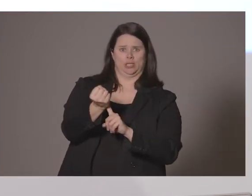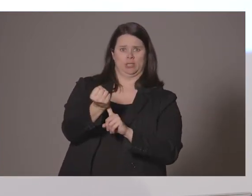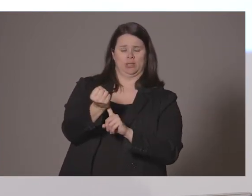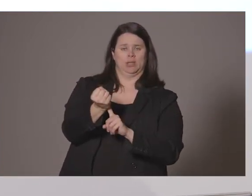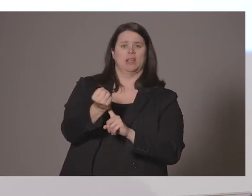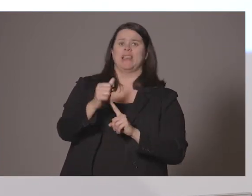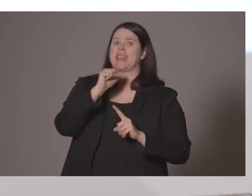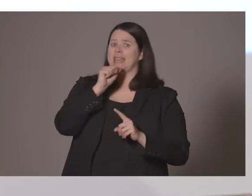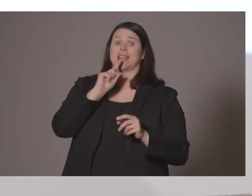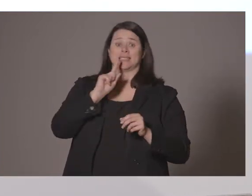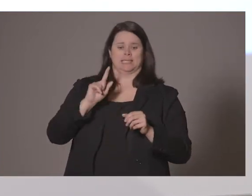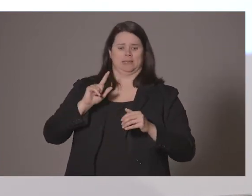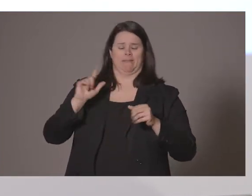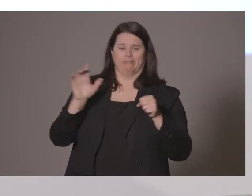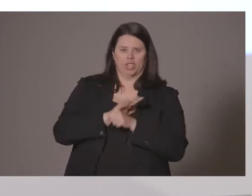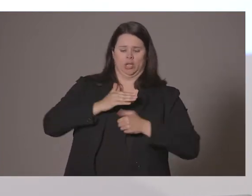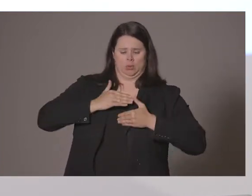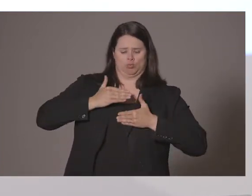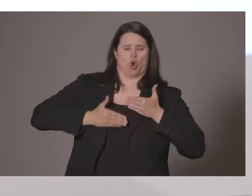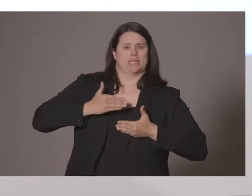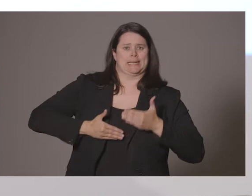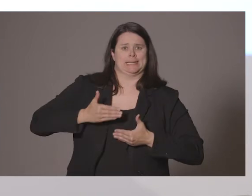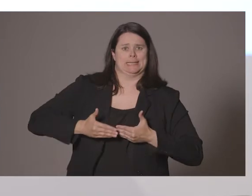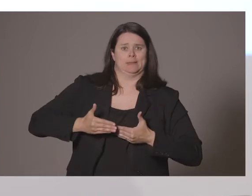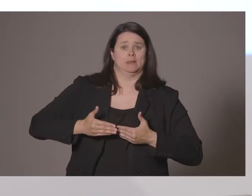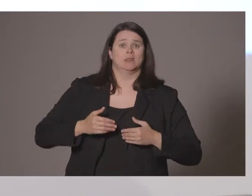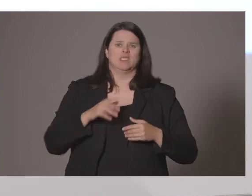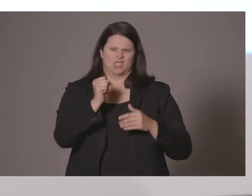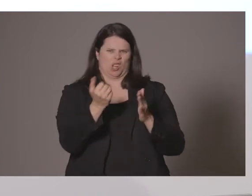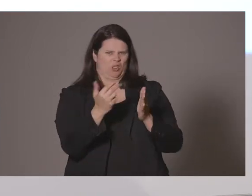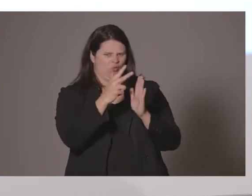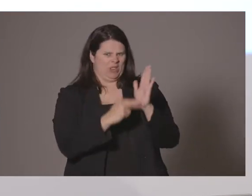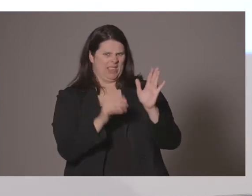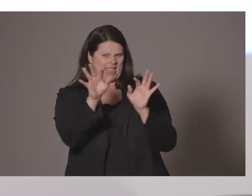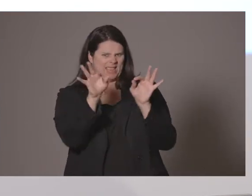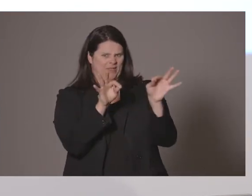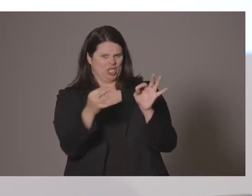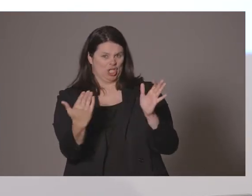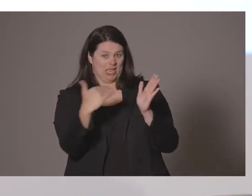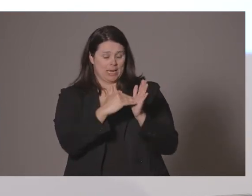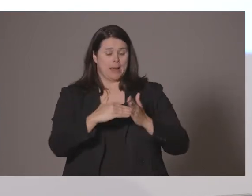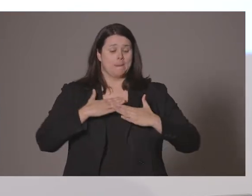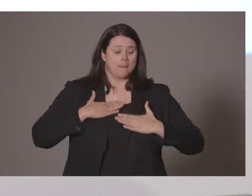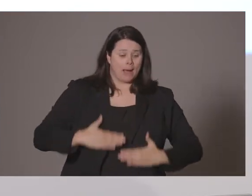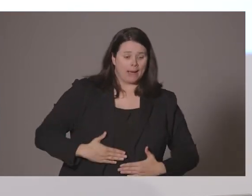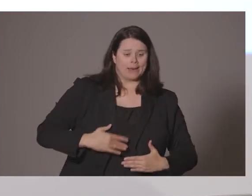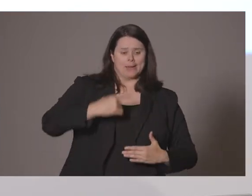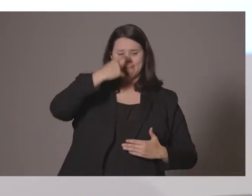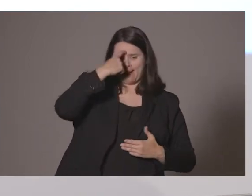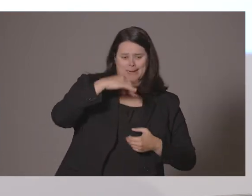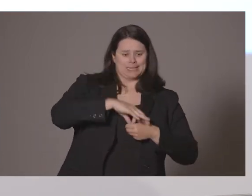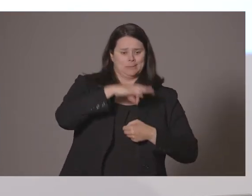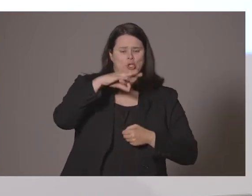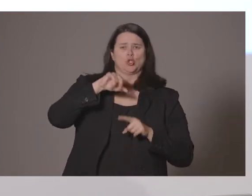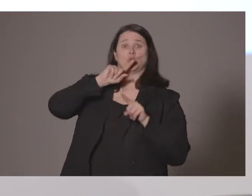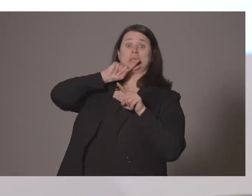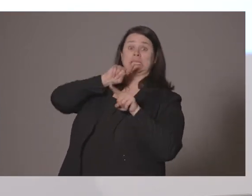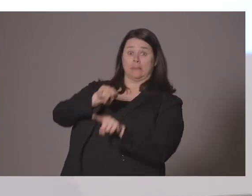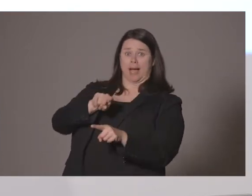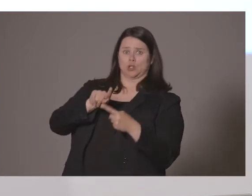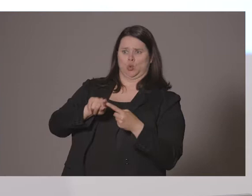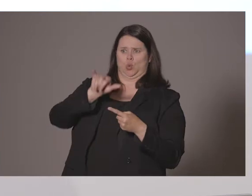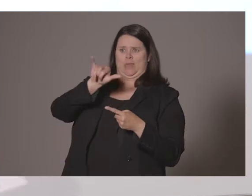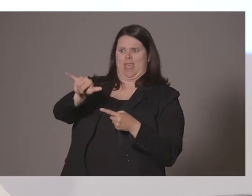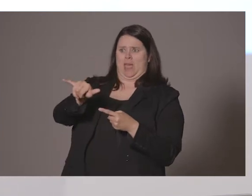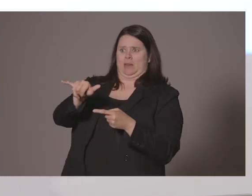So I'm going to read it again. The body, mind, spirit's response to a real or perceived life-threatening situation that does not fully sequence